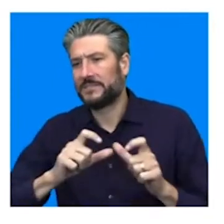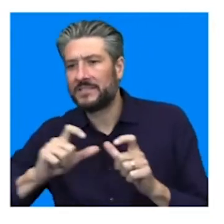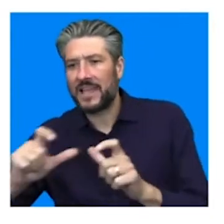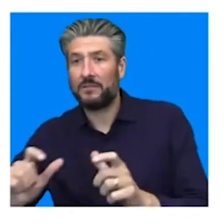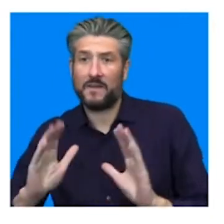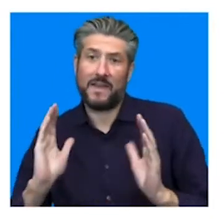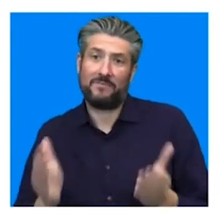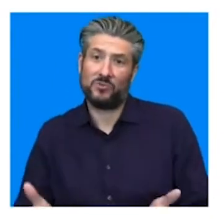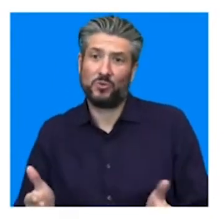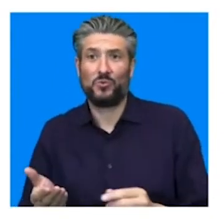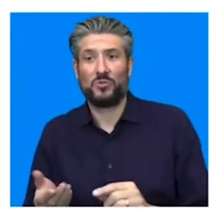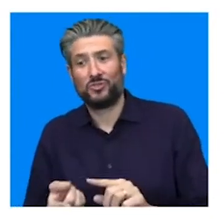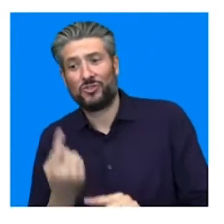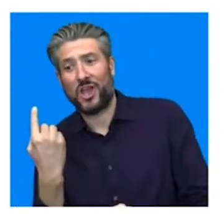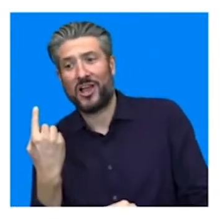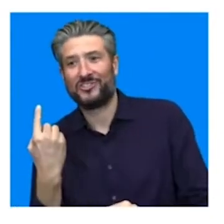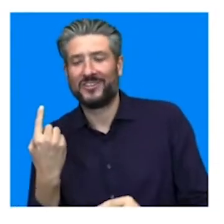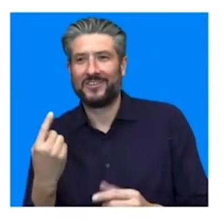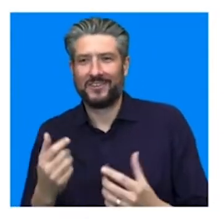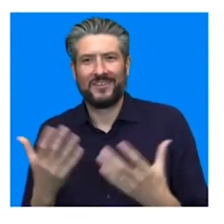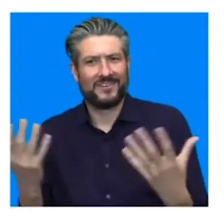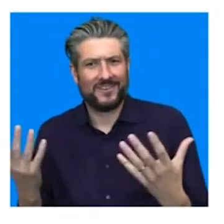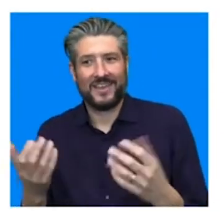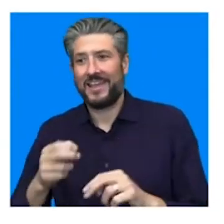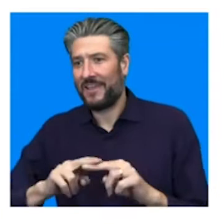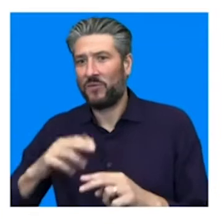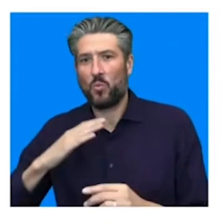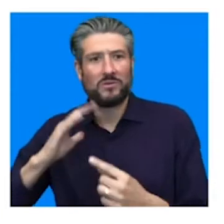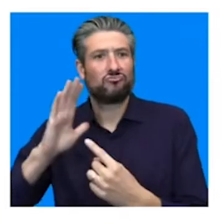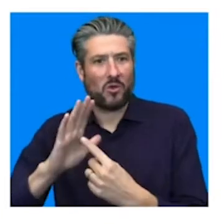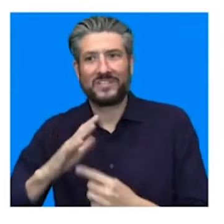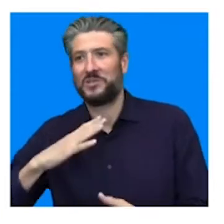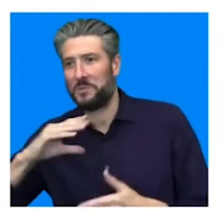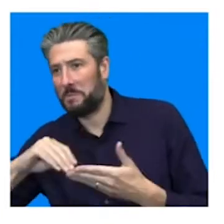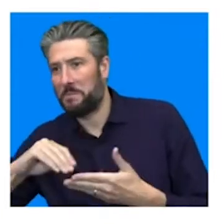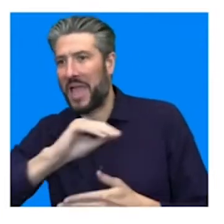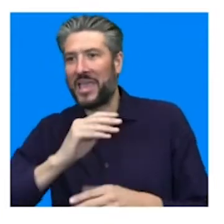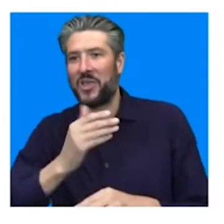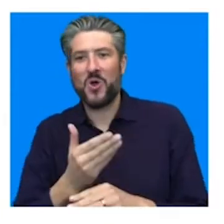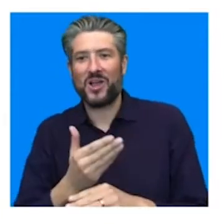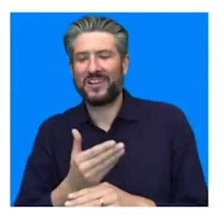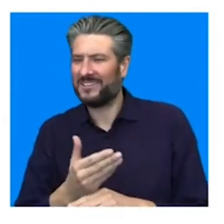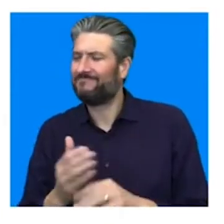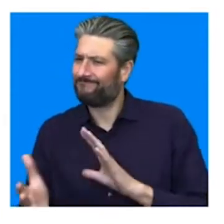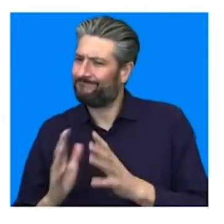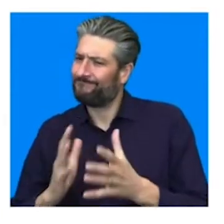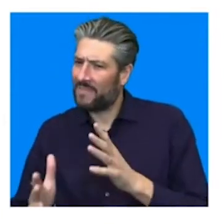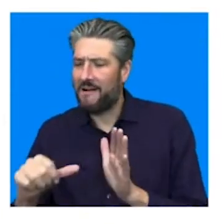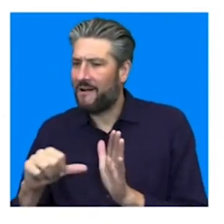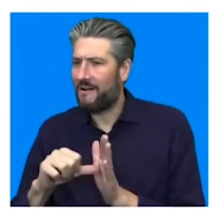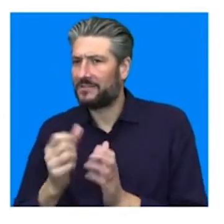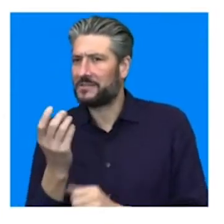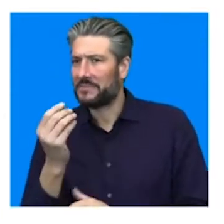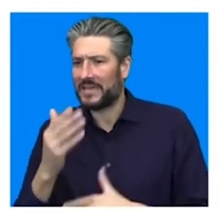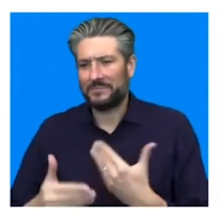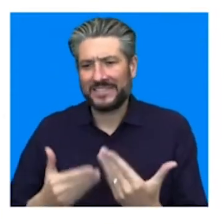need to make it someone's priority. You need to pay them to do a job. So it's quite a difficult kind of line to tread, I think, sometimes, to when